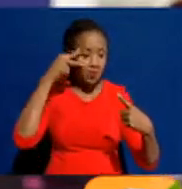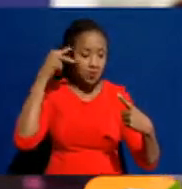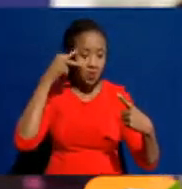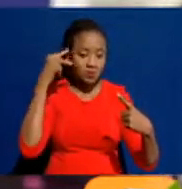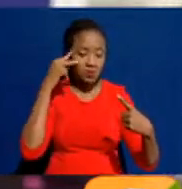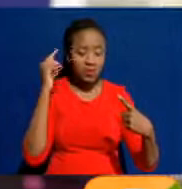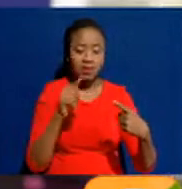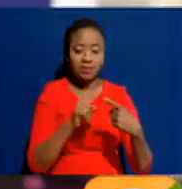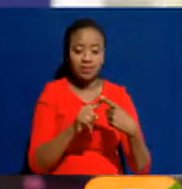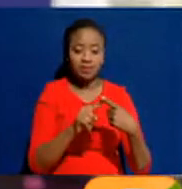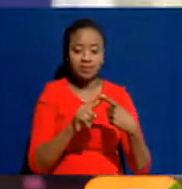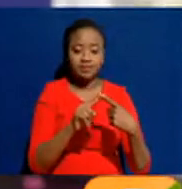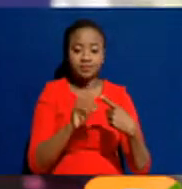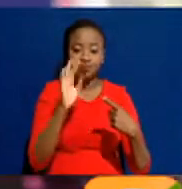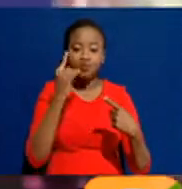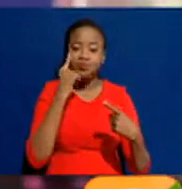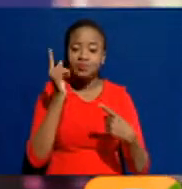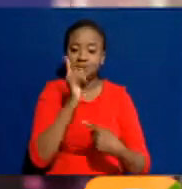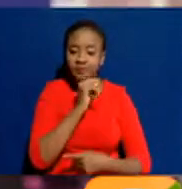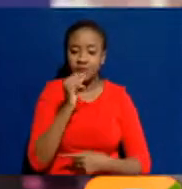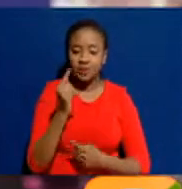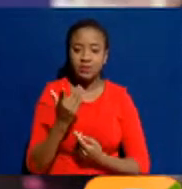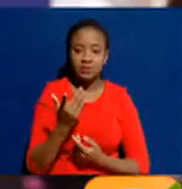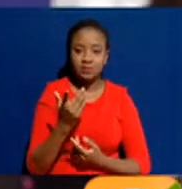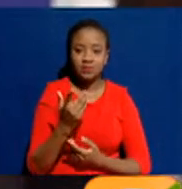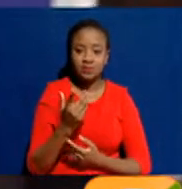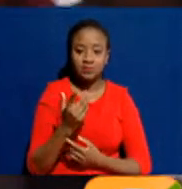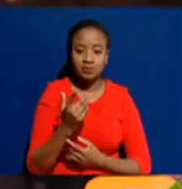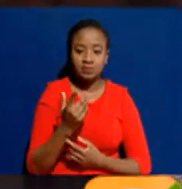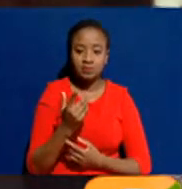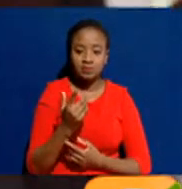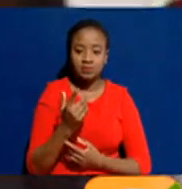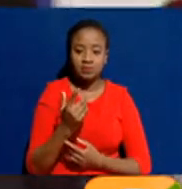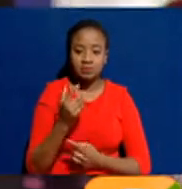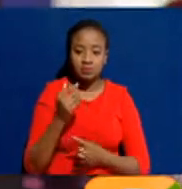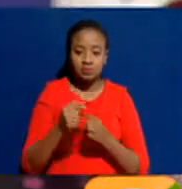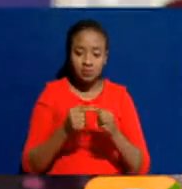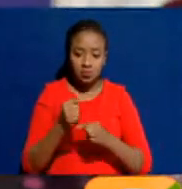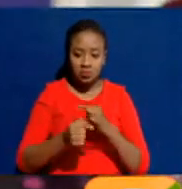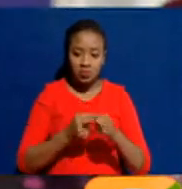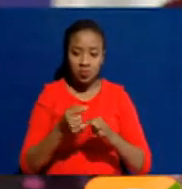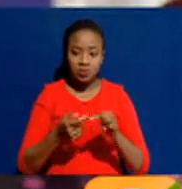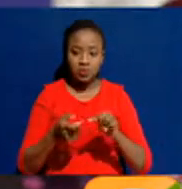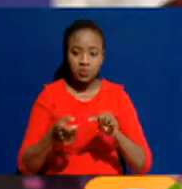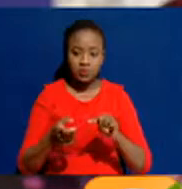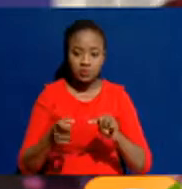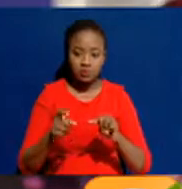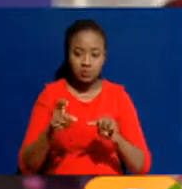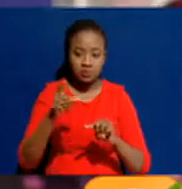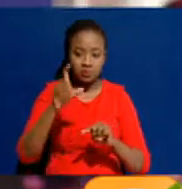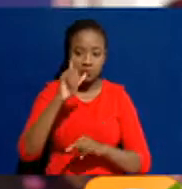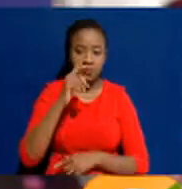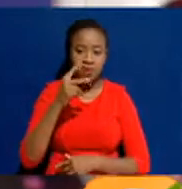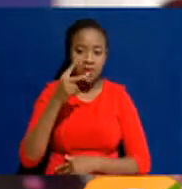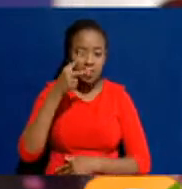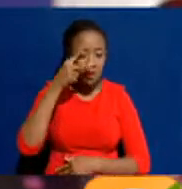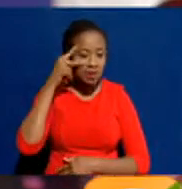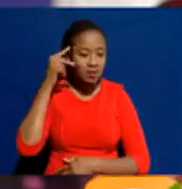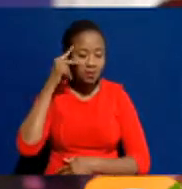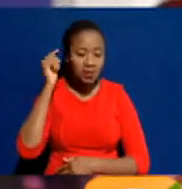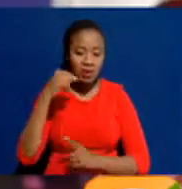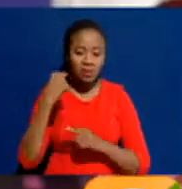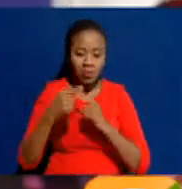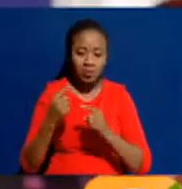And you have seen that there is an increasing tendency of terrorists to